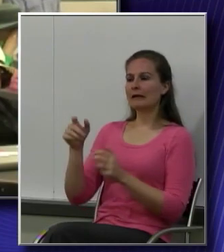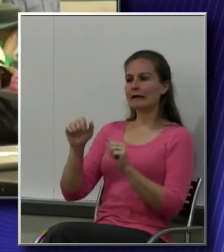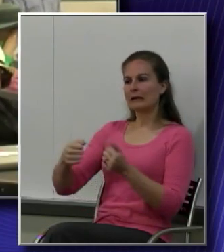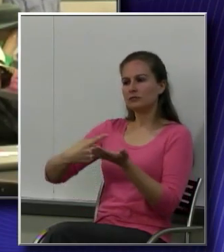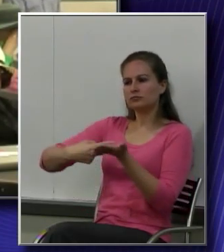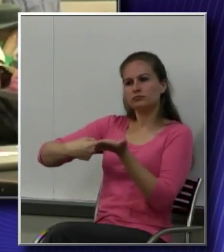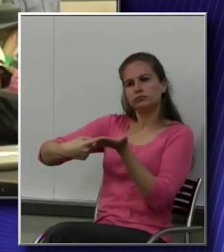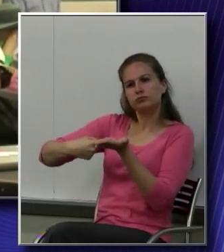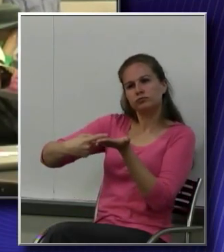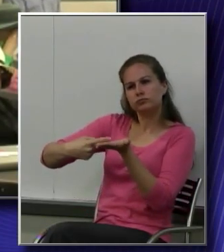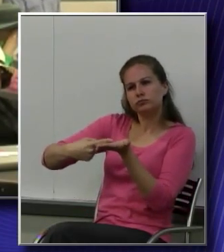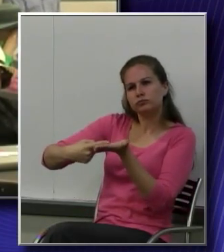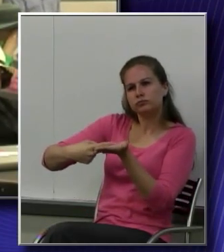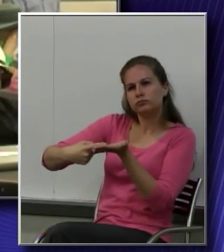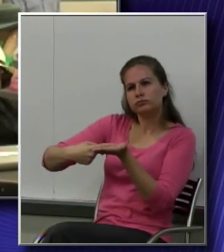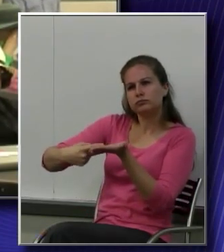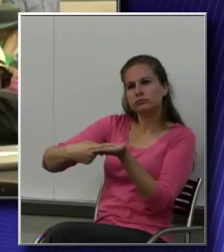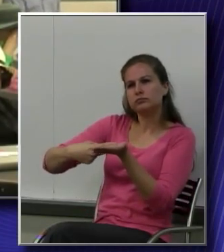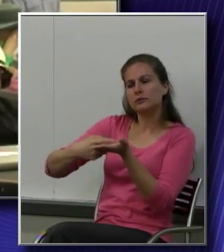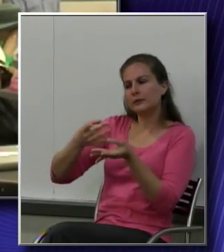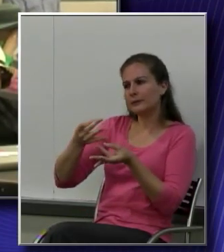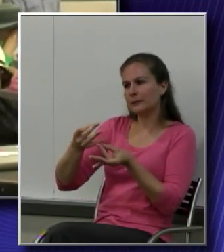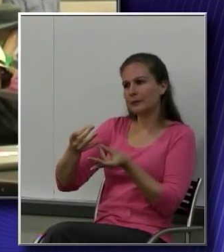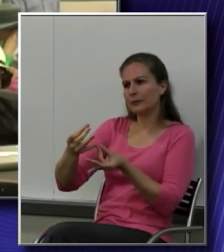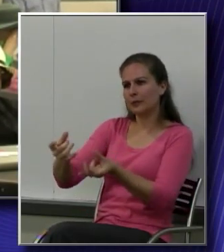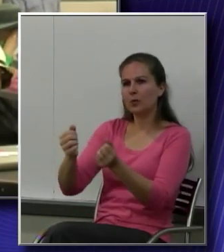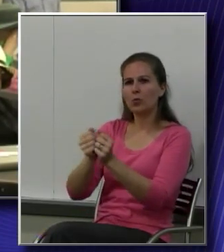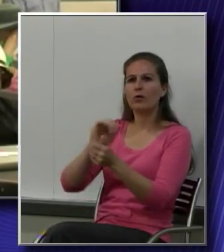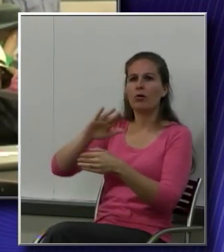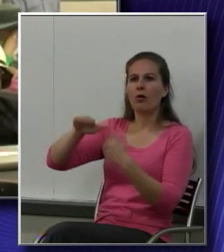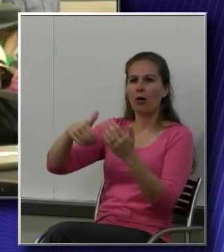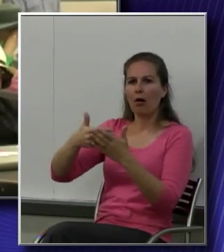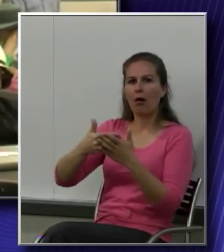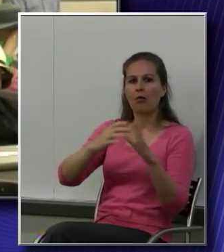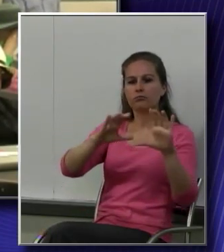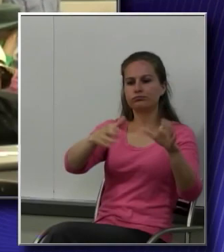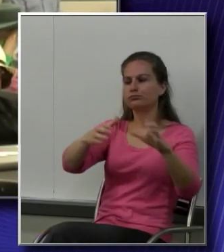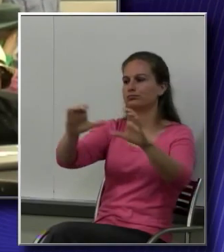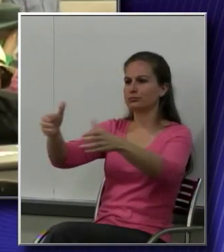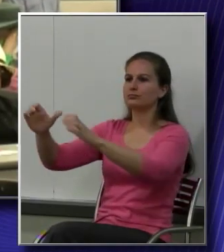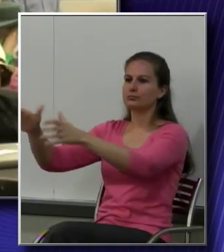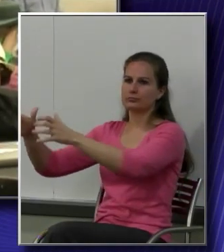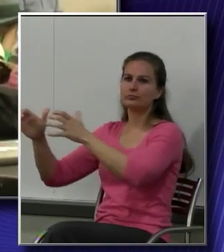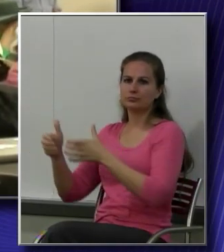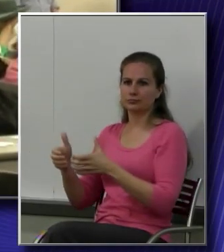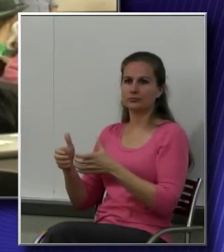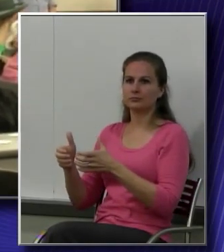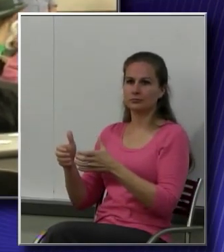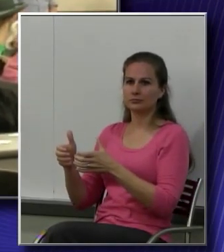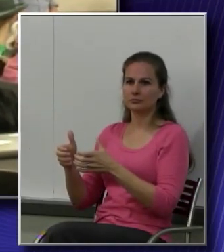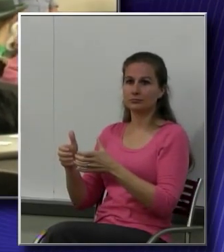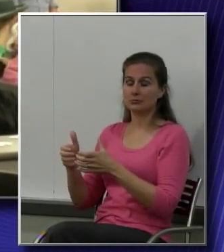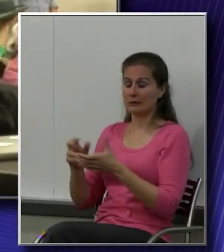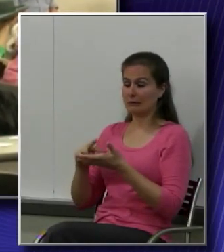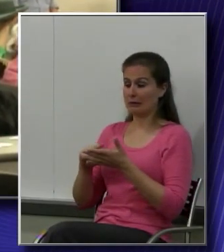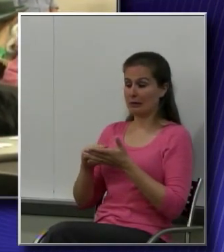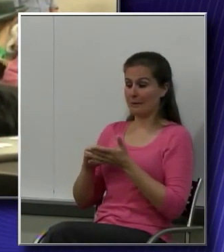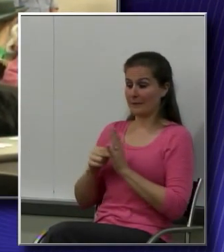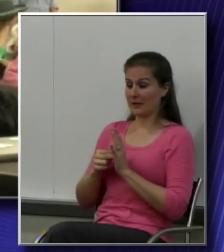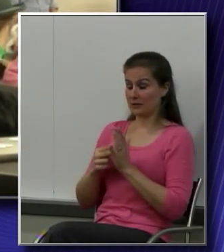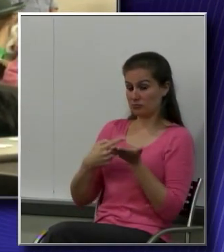negotiate with all factions that they will have to deal with to make sure that our future